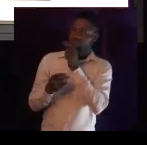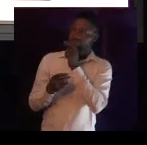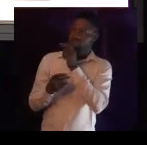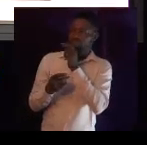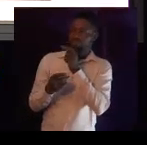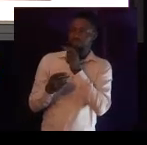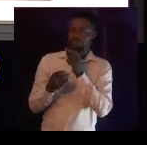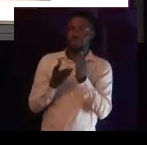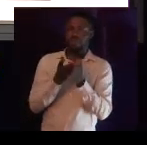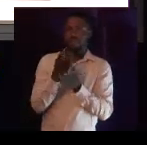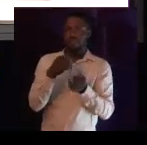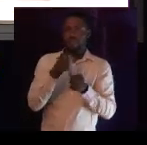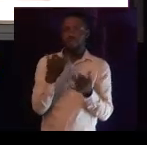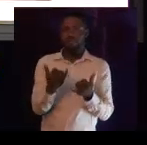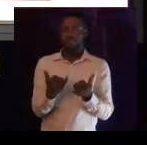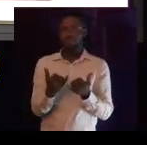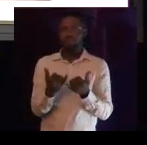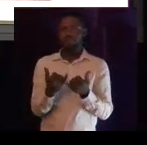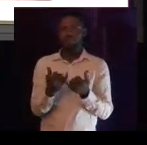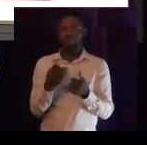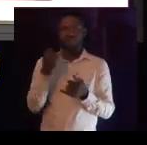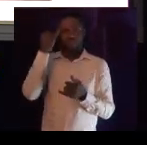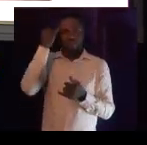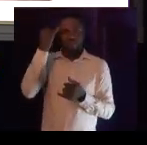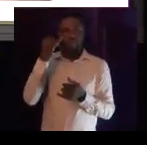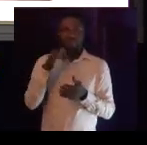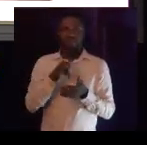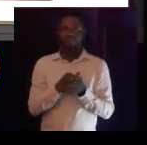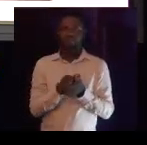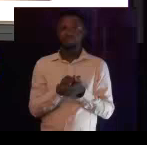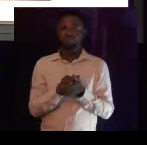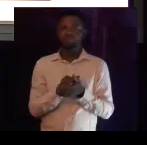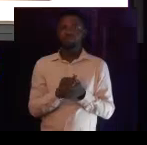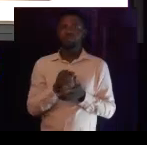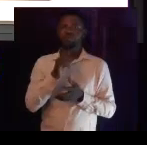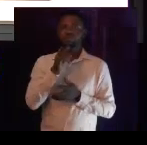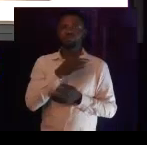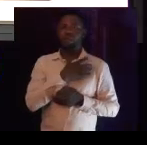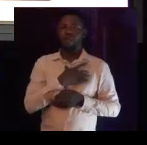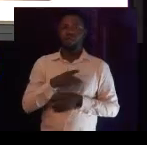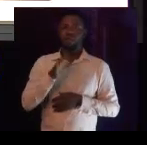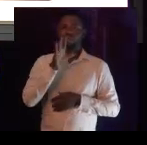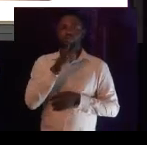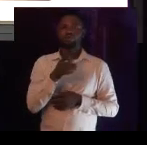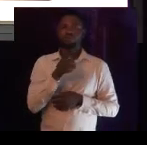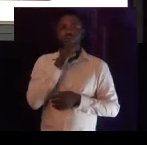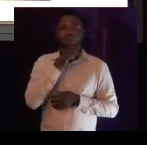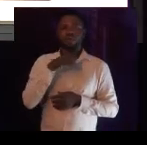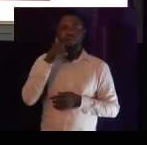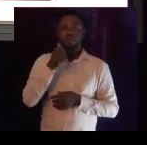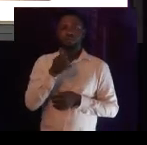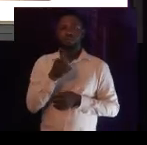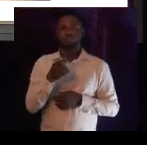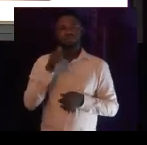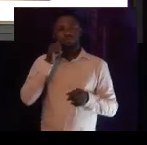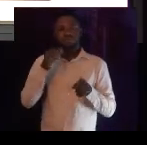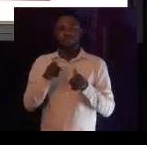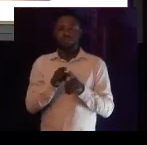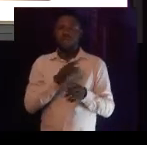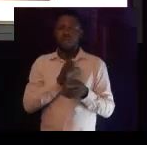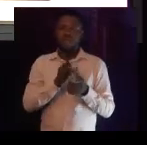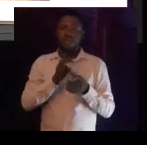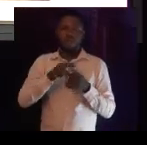me, right about now. Imagine that you and your older